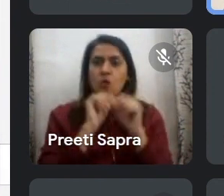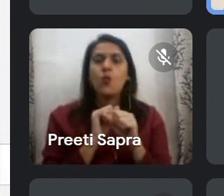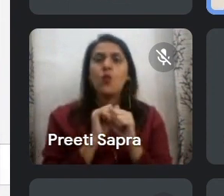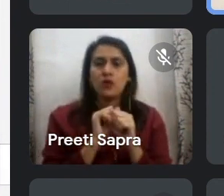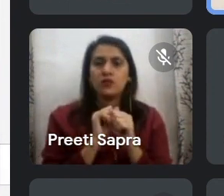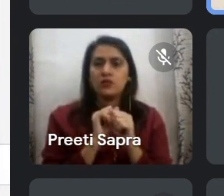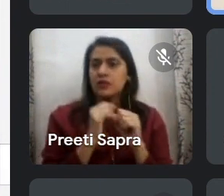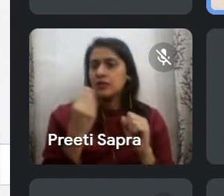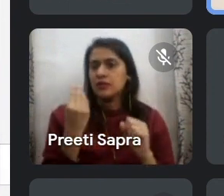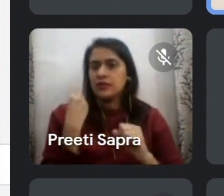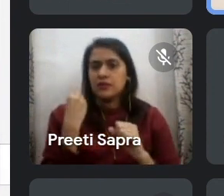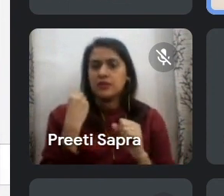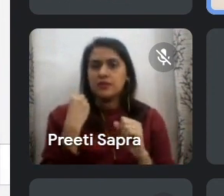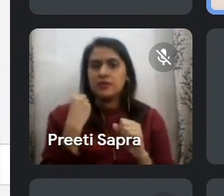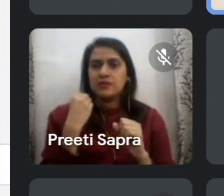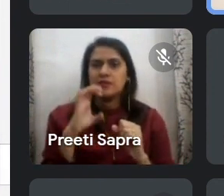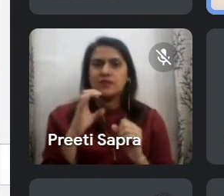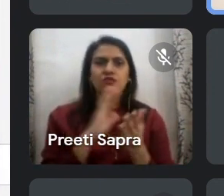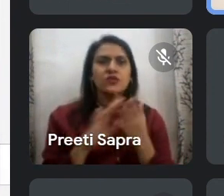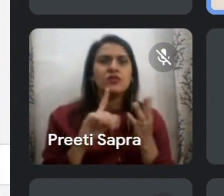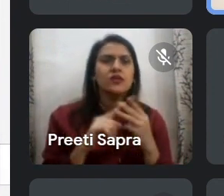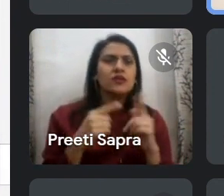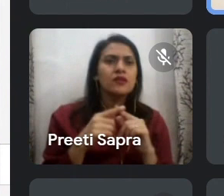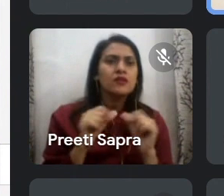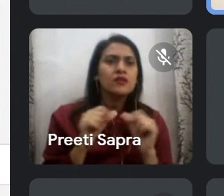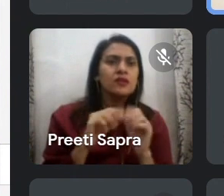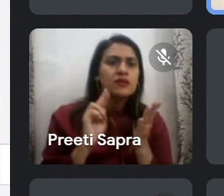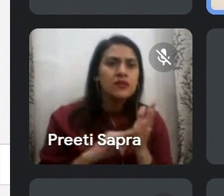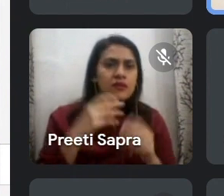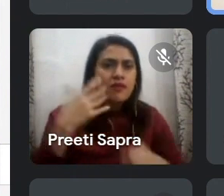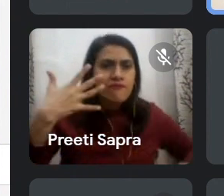ways of coping was, Chetan, can you please go to slide number 5?